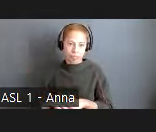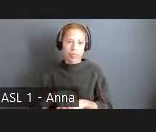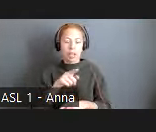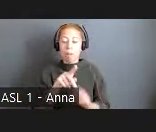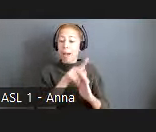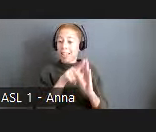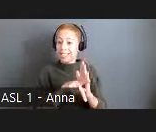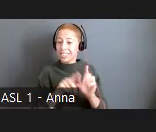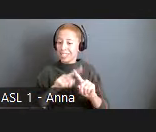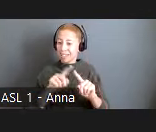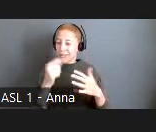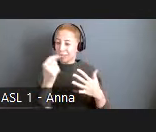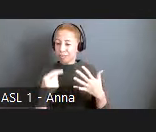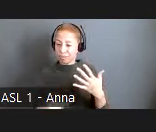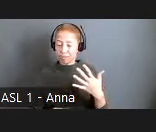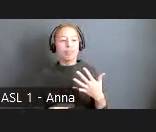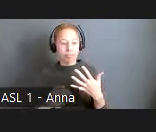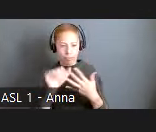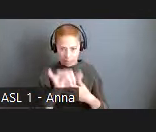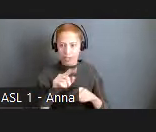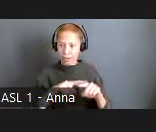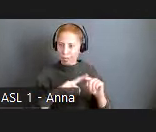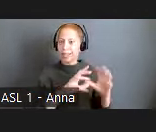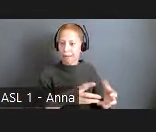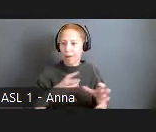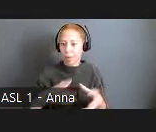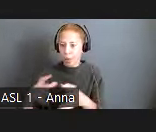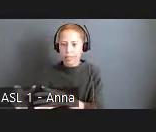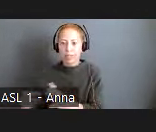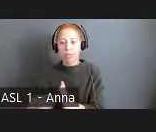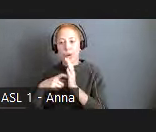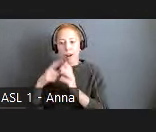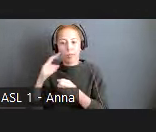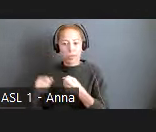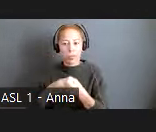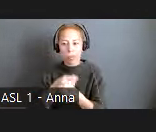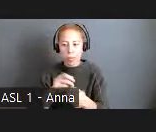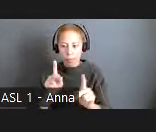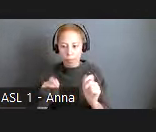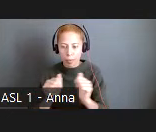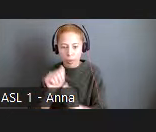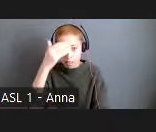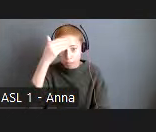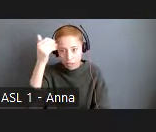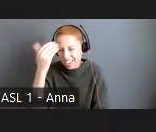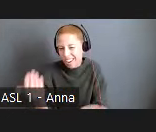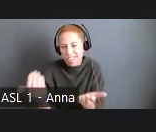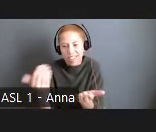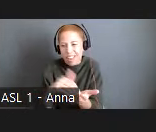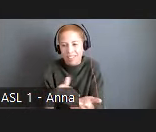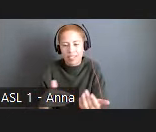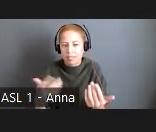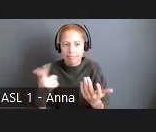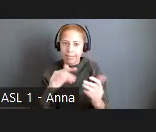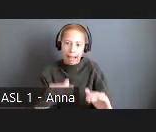about what is required, what categories are required to support people living with dementia. Again, this is very high level, and you